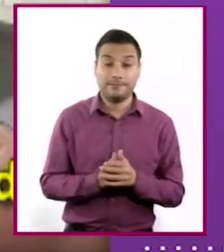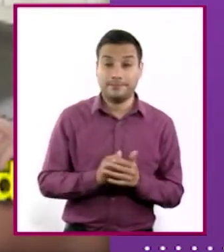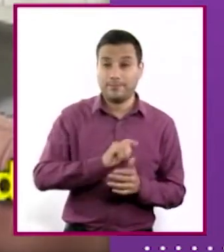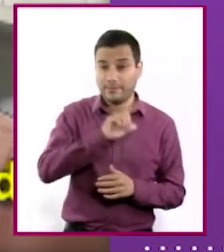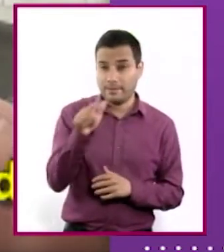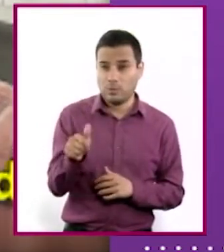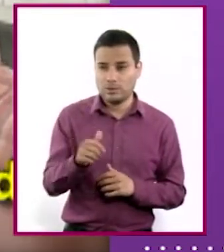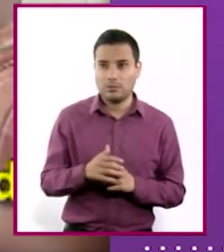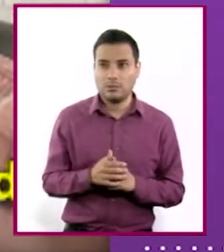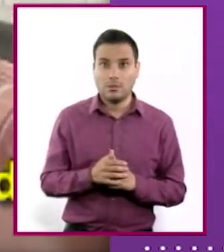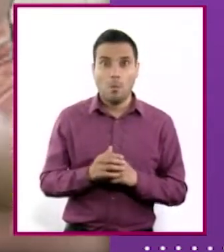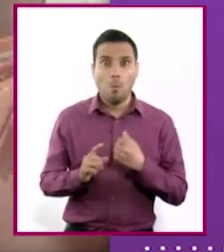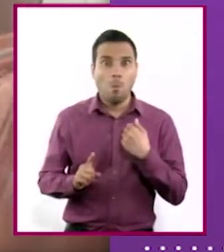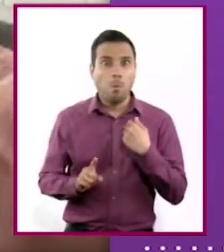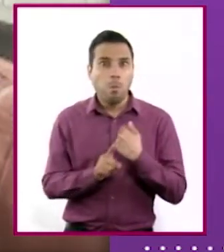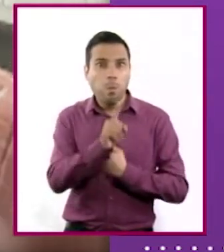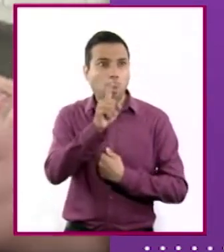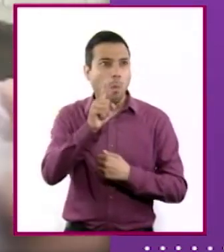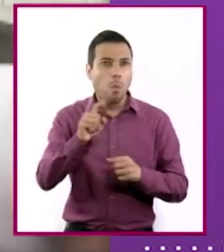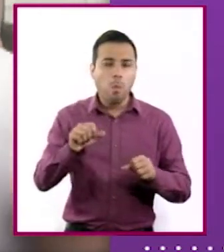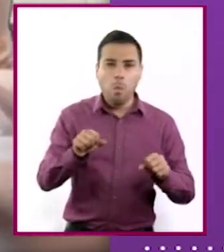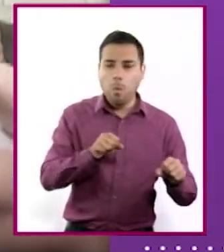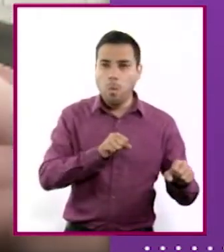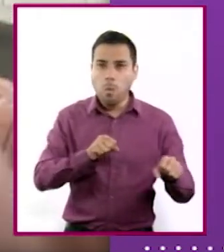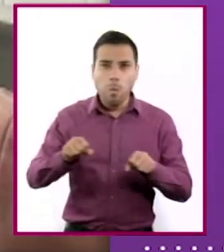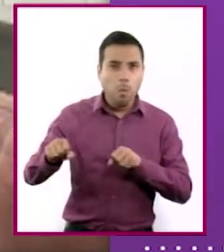Then, the earthquake started. ¡Ay!